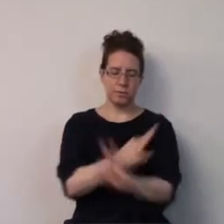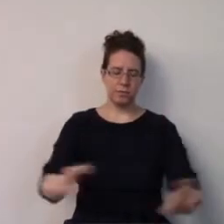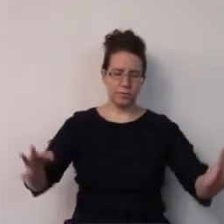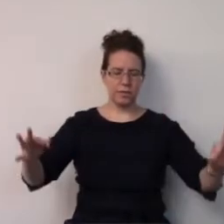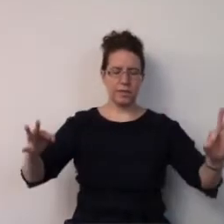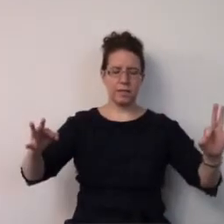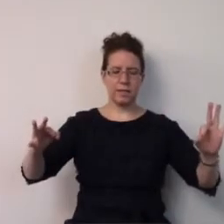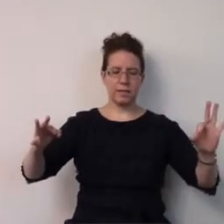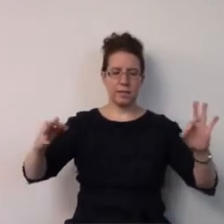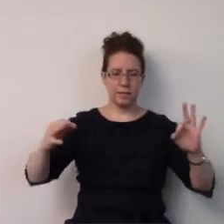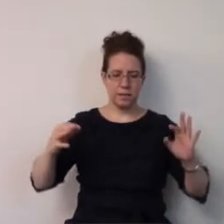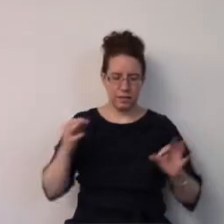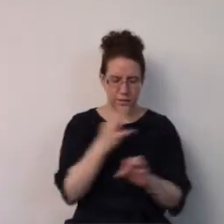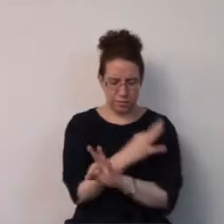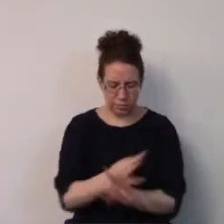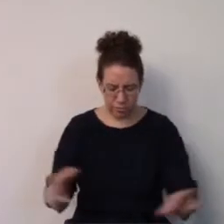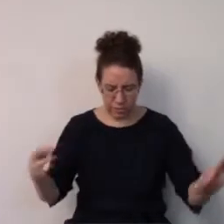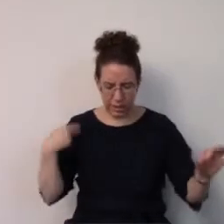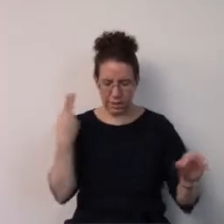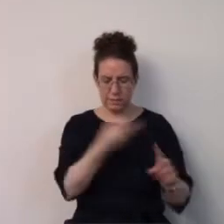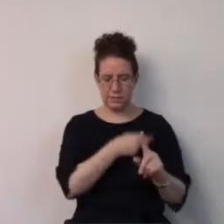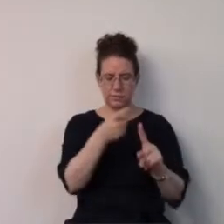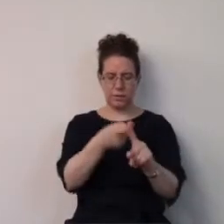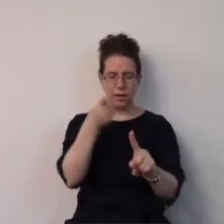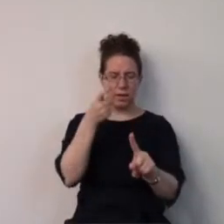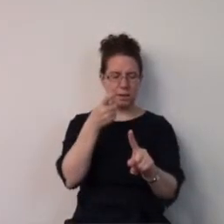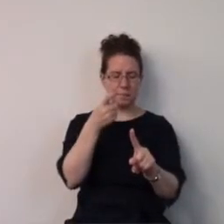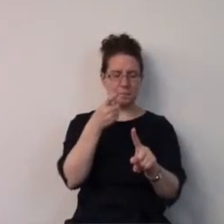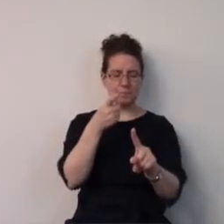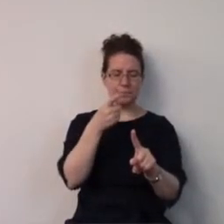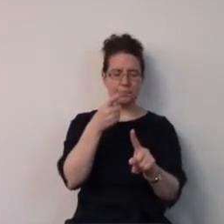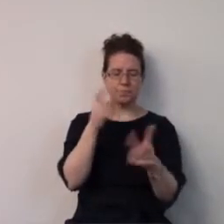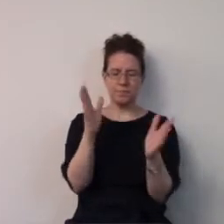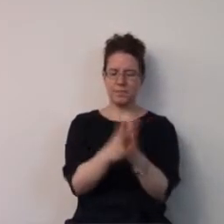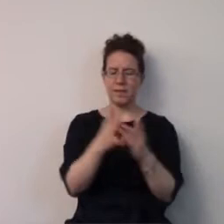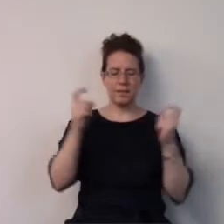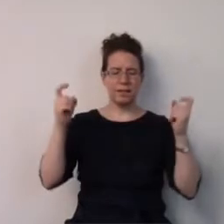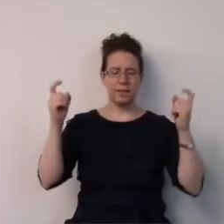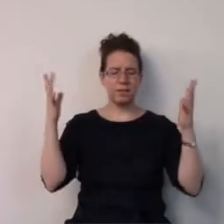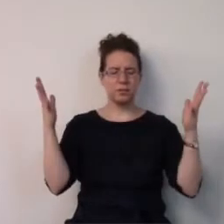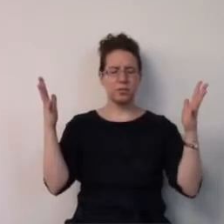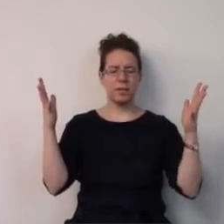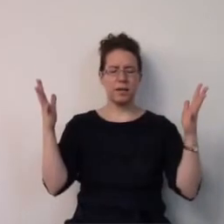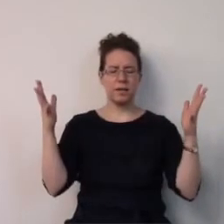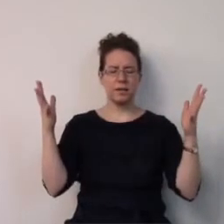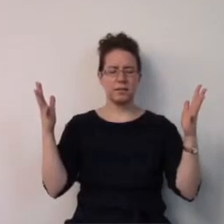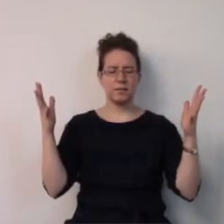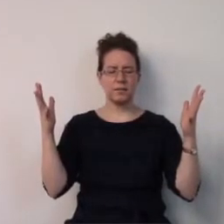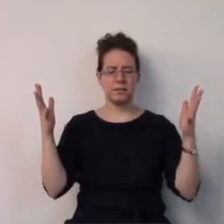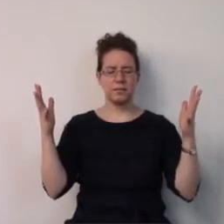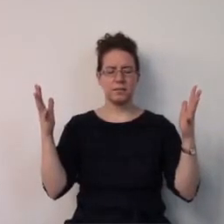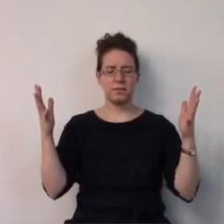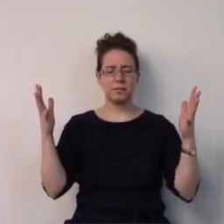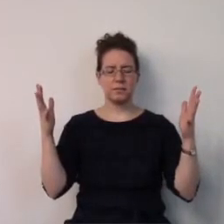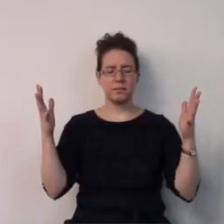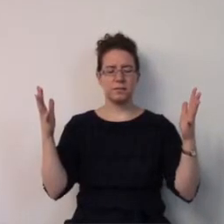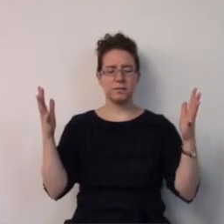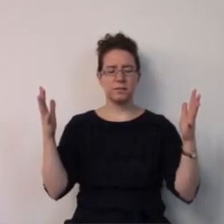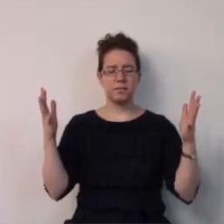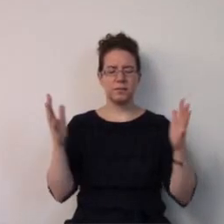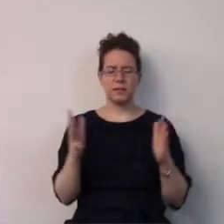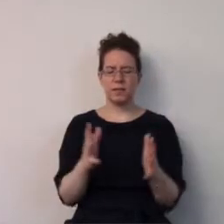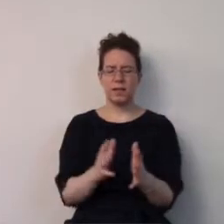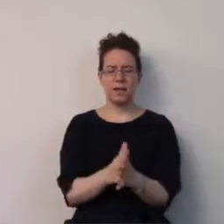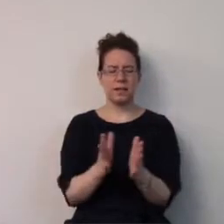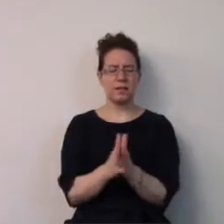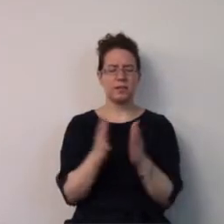blood. My fight is with the one who lost the keys